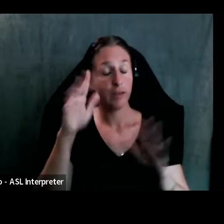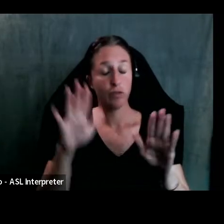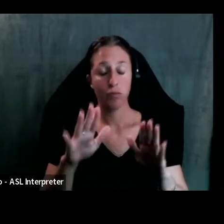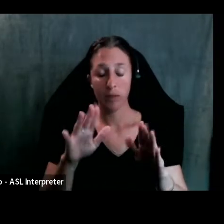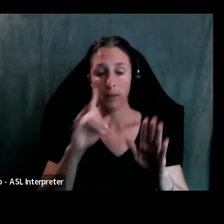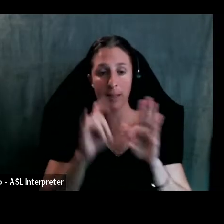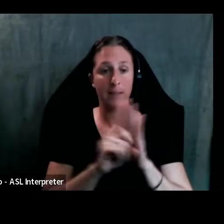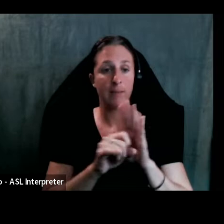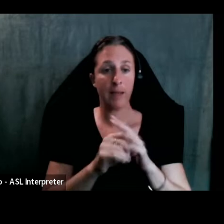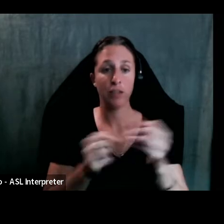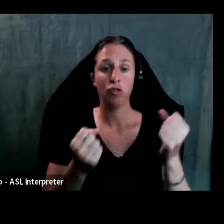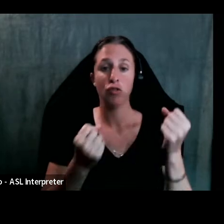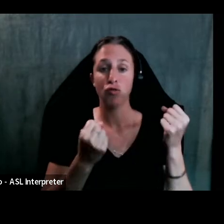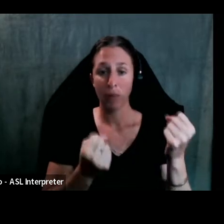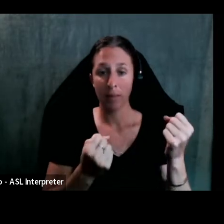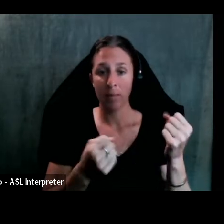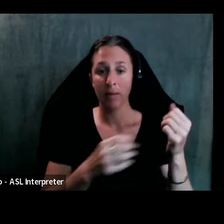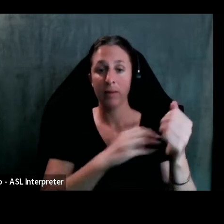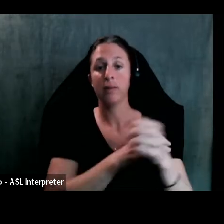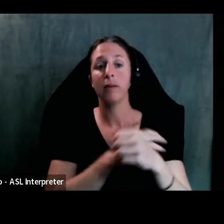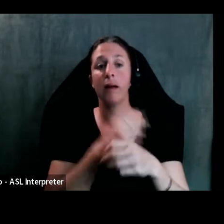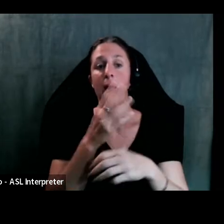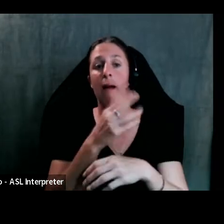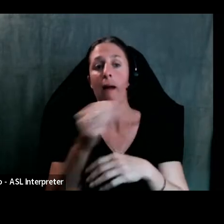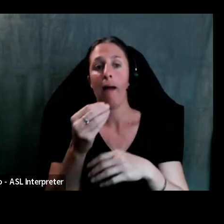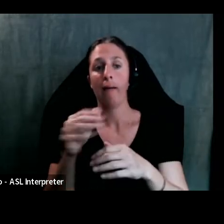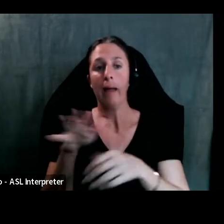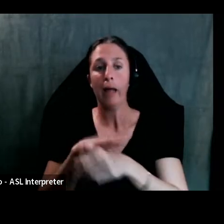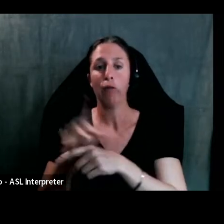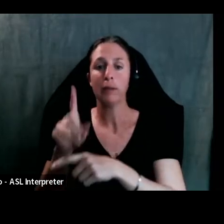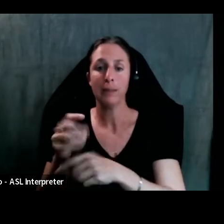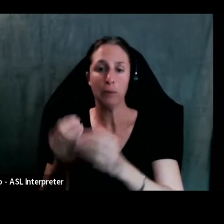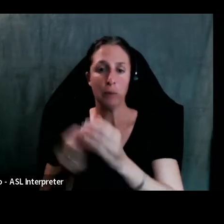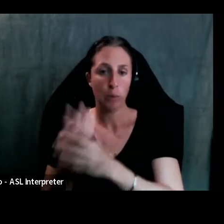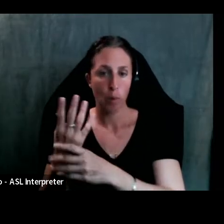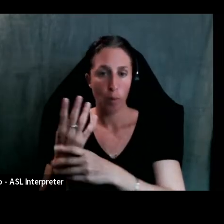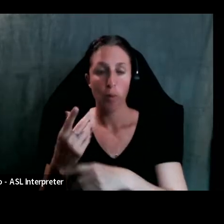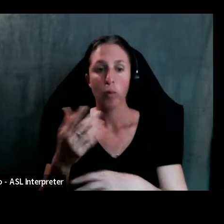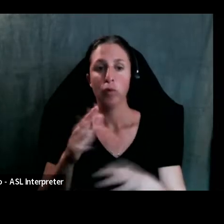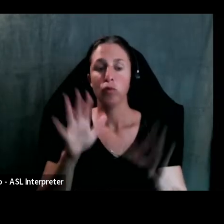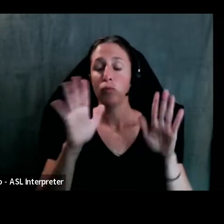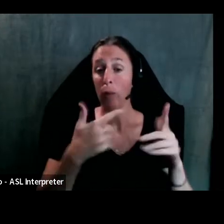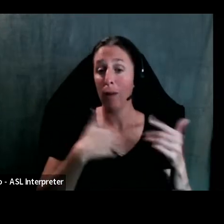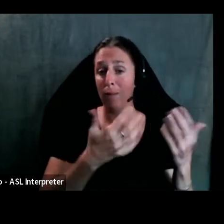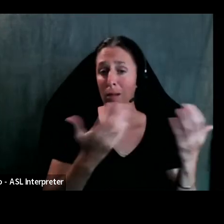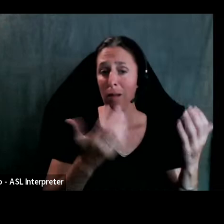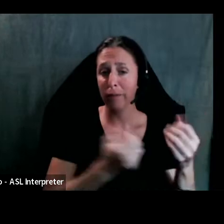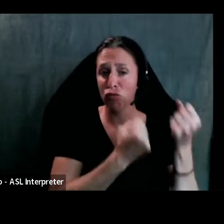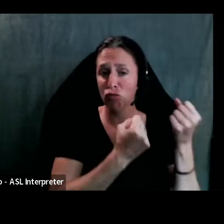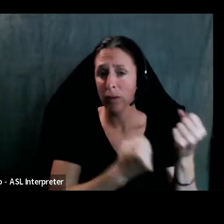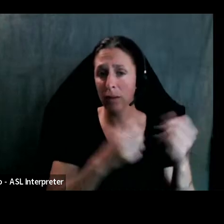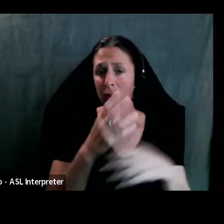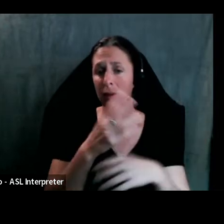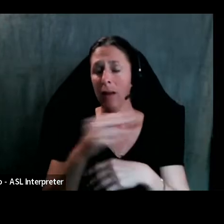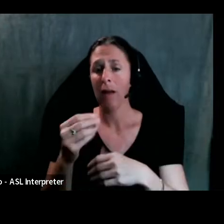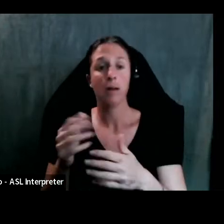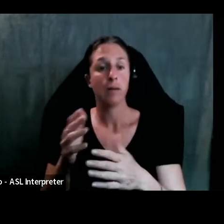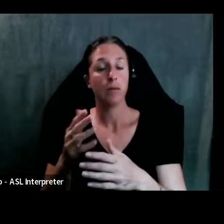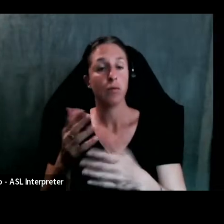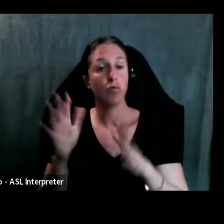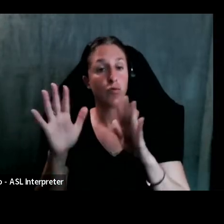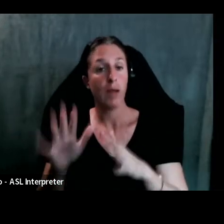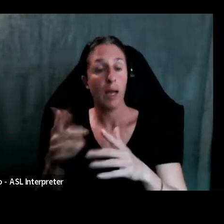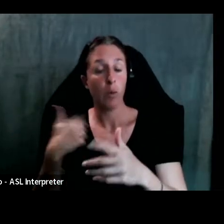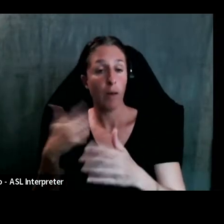to identify areas for growth. So it's great that we have a lot of strengths, and it's great that we have areas for improvement, areas for